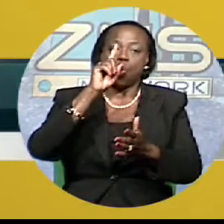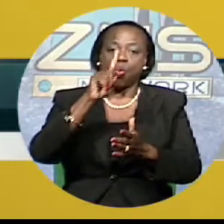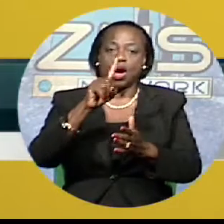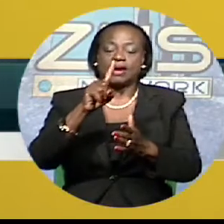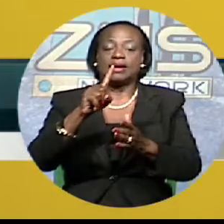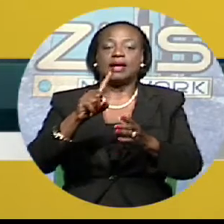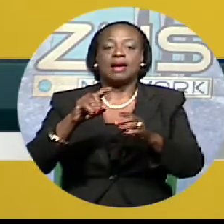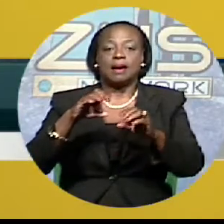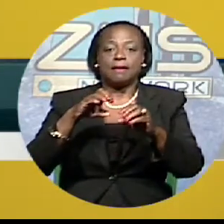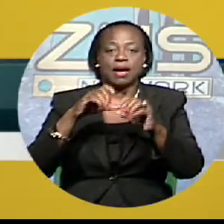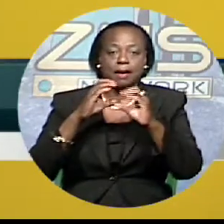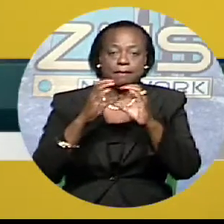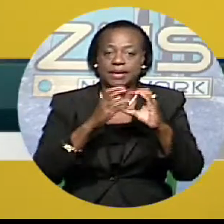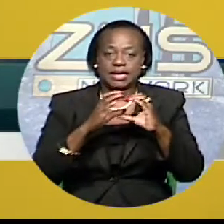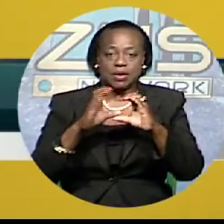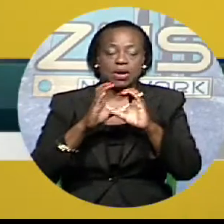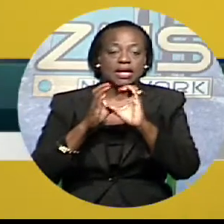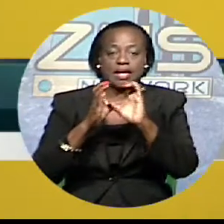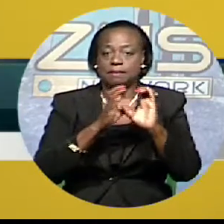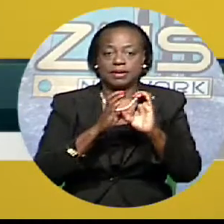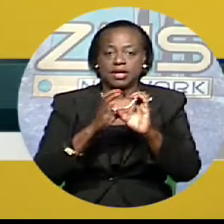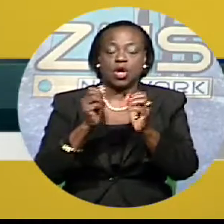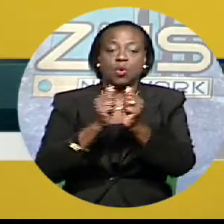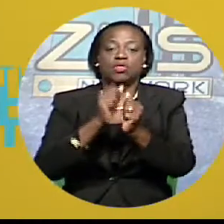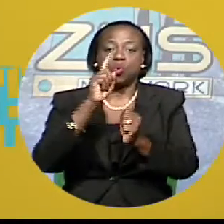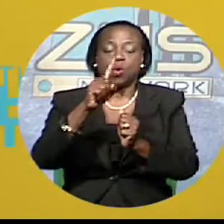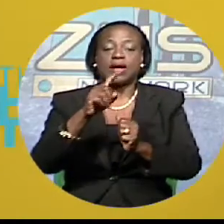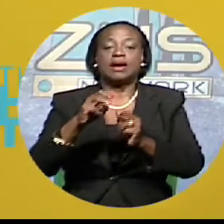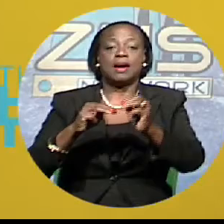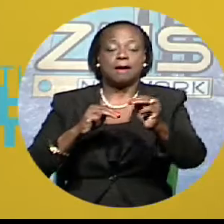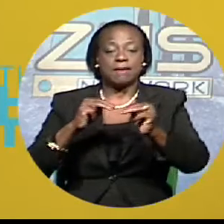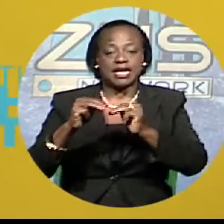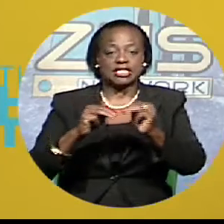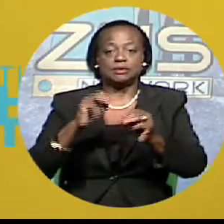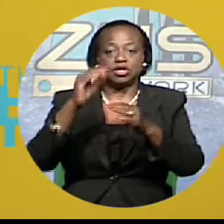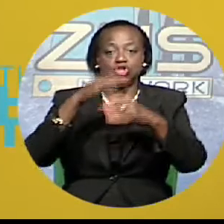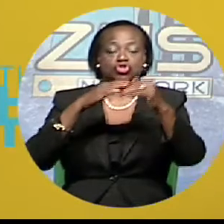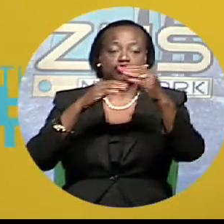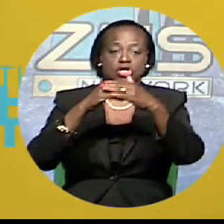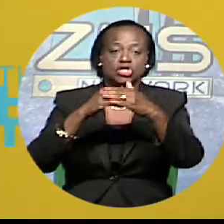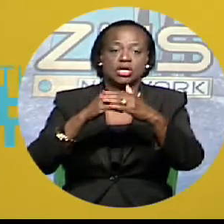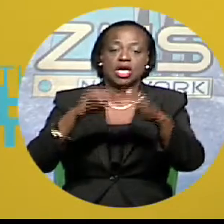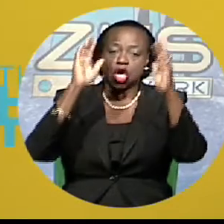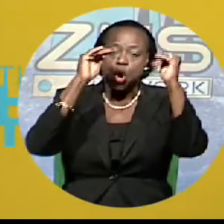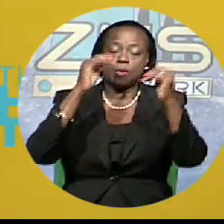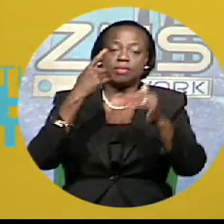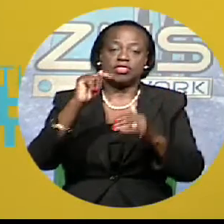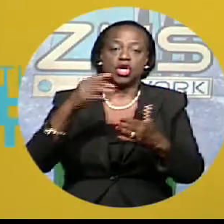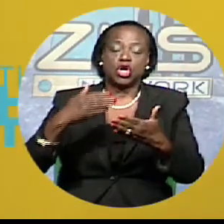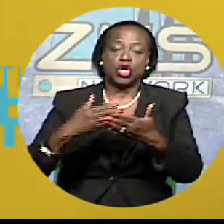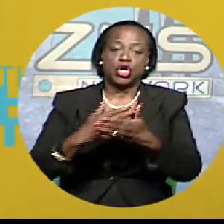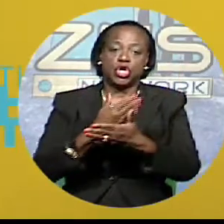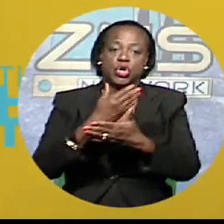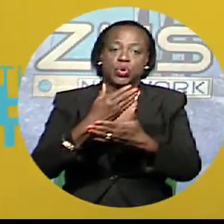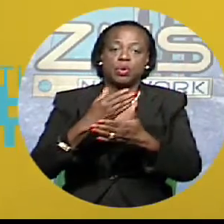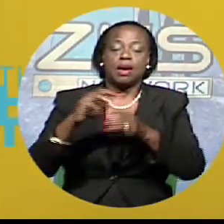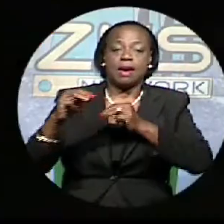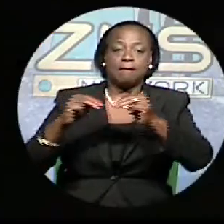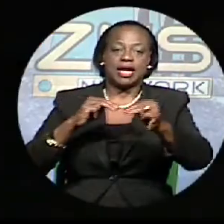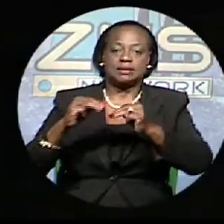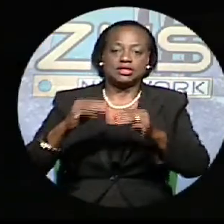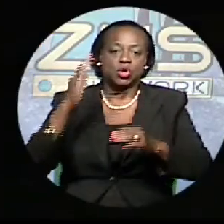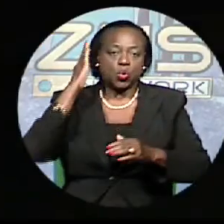structure, with people who has to be accountable for their actions. Miller says he is hopeful the new management team will be able to mitigate